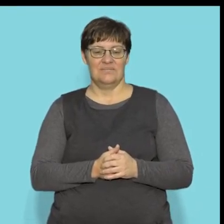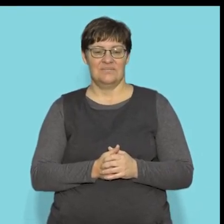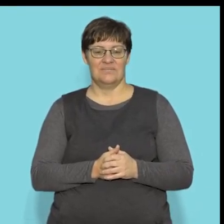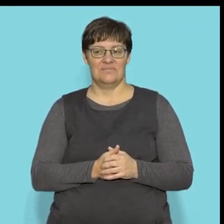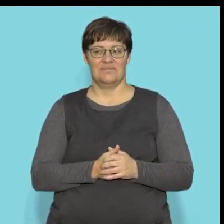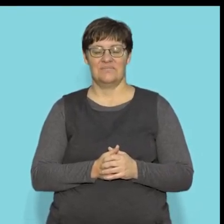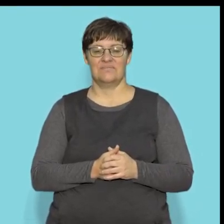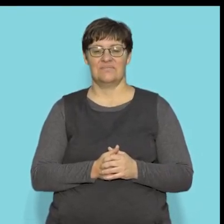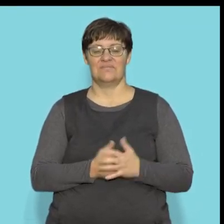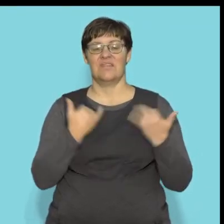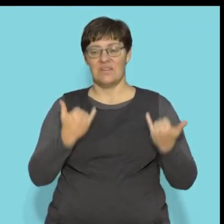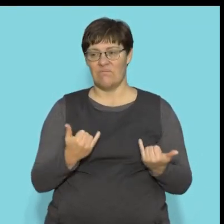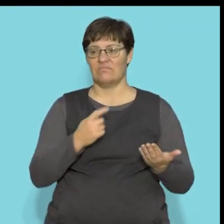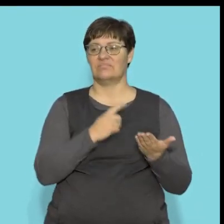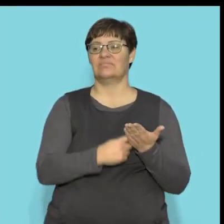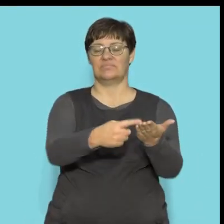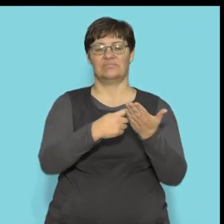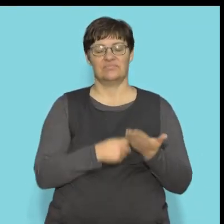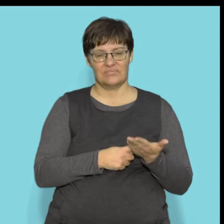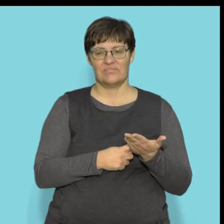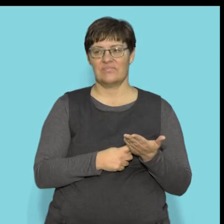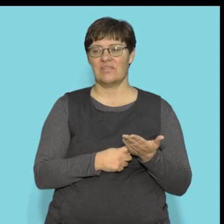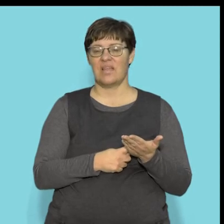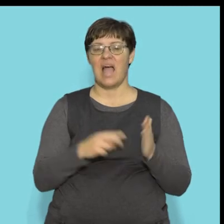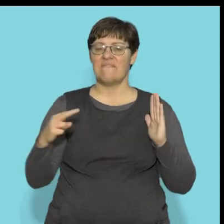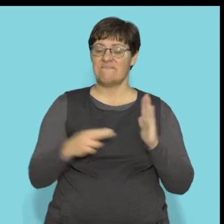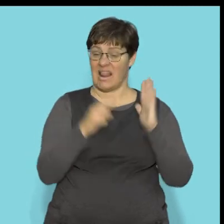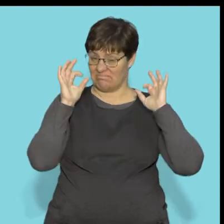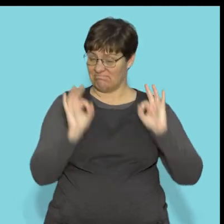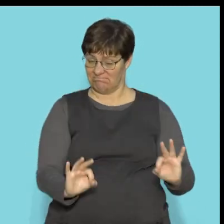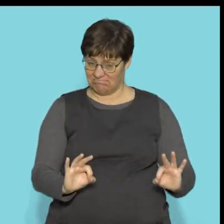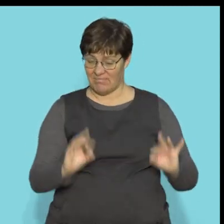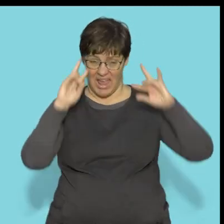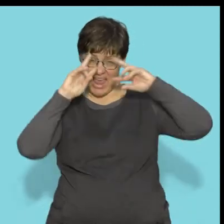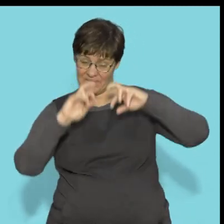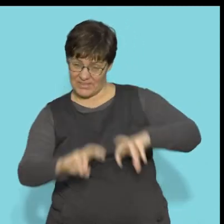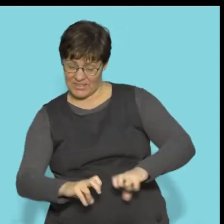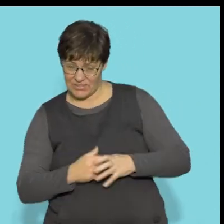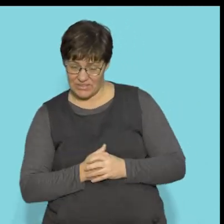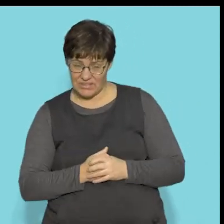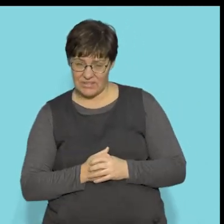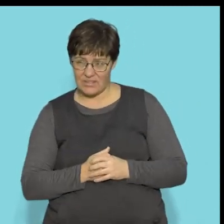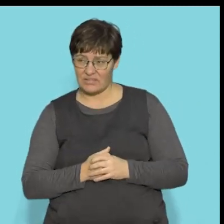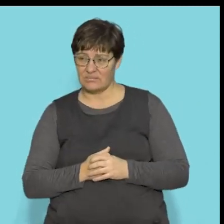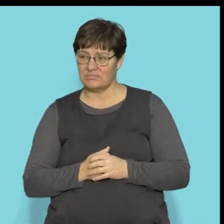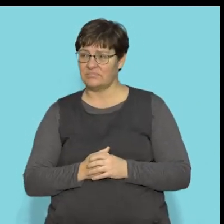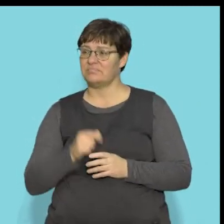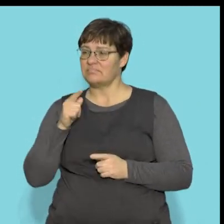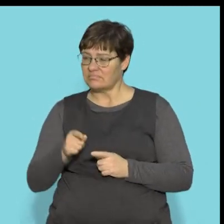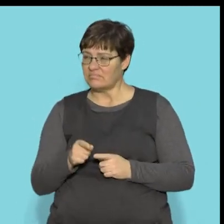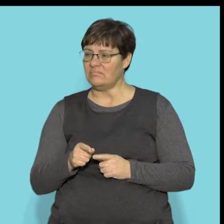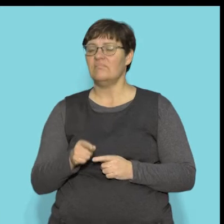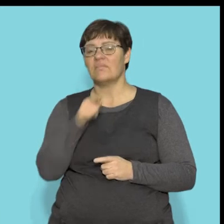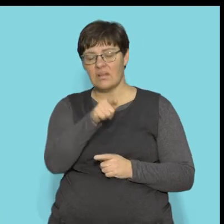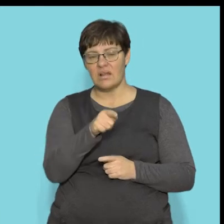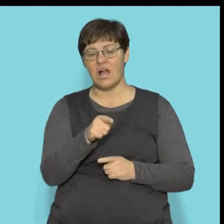Now, discuss the validity of this investigation and how could the learner have